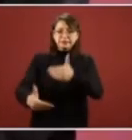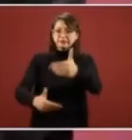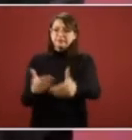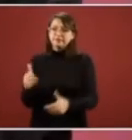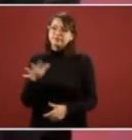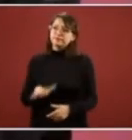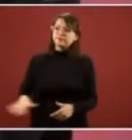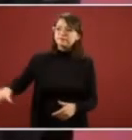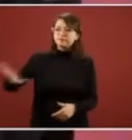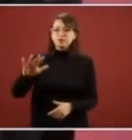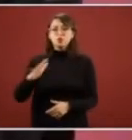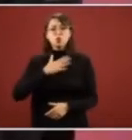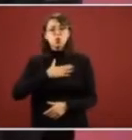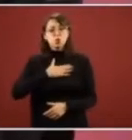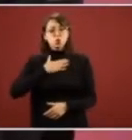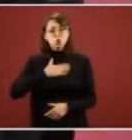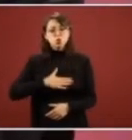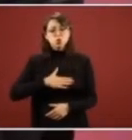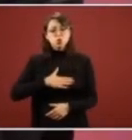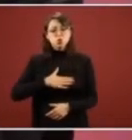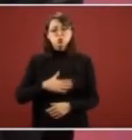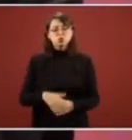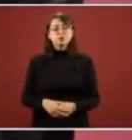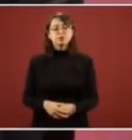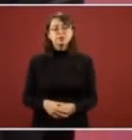Eso ya se